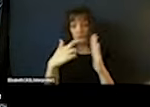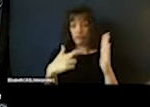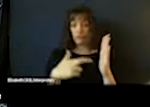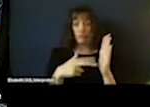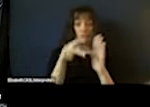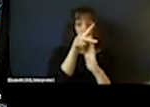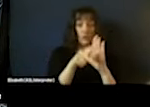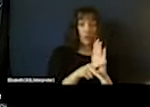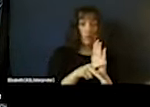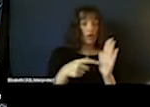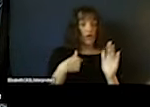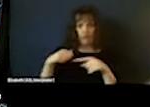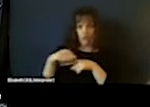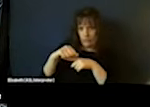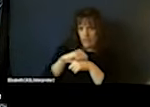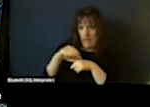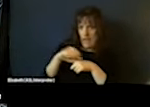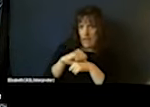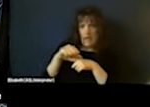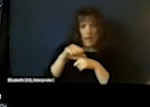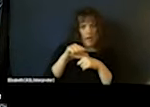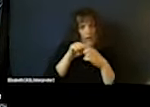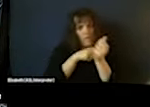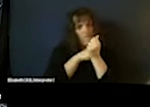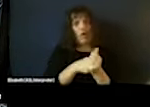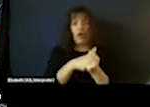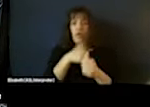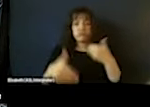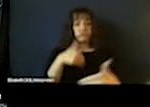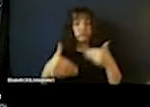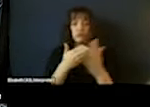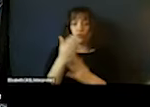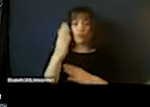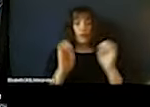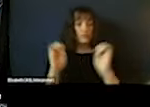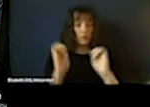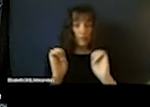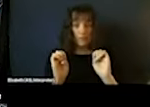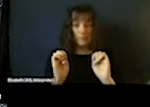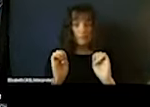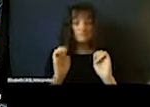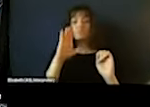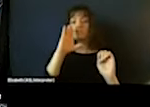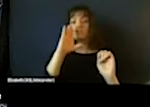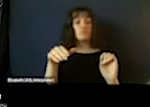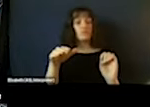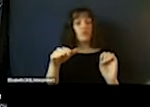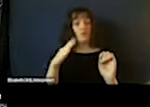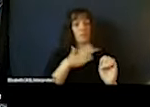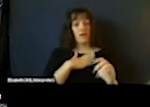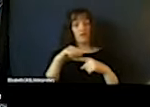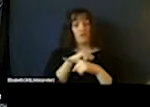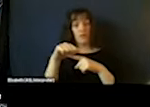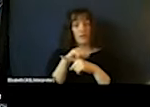time to take care of all those experiments. Of course, same amount of the effort, same amount of training I had for